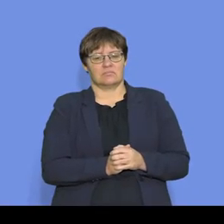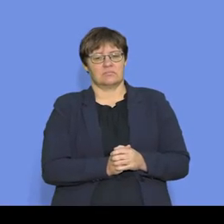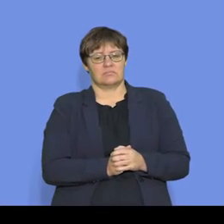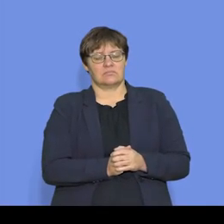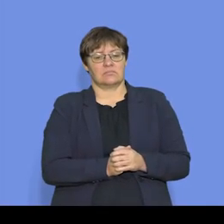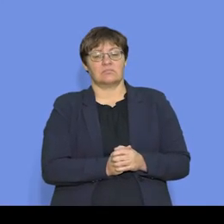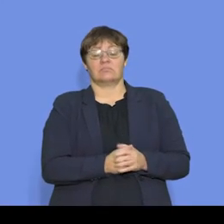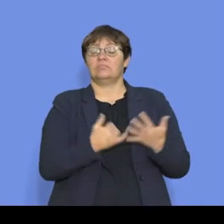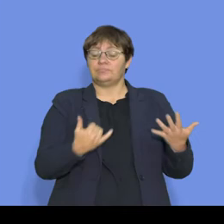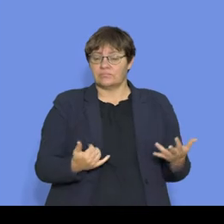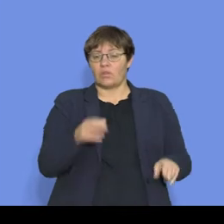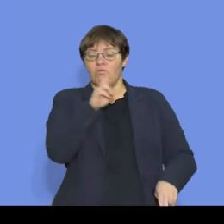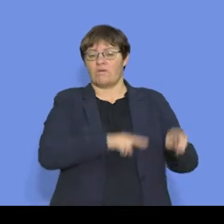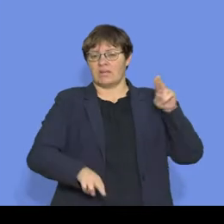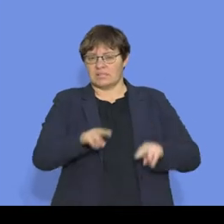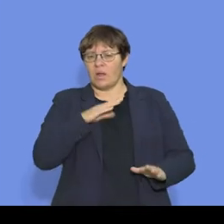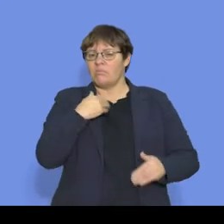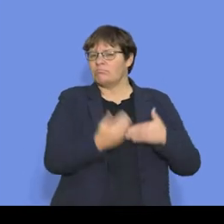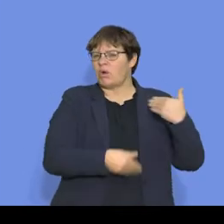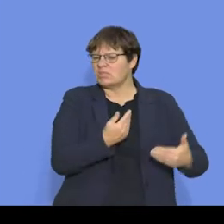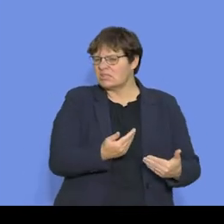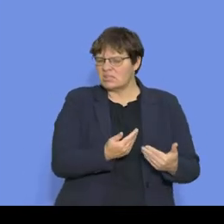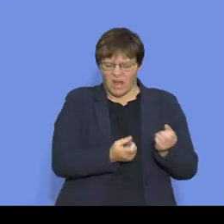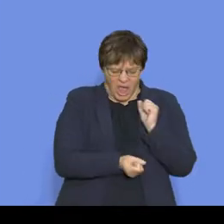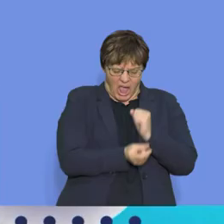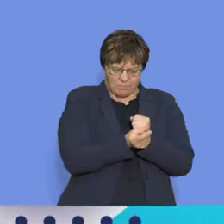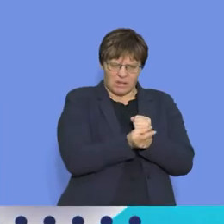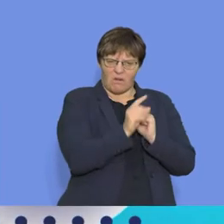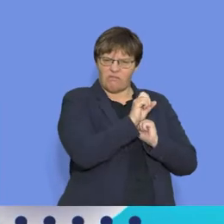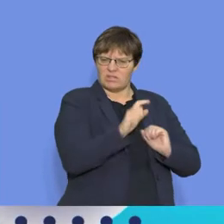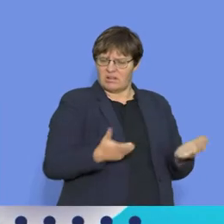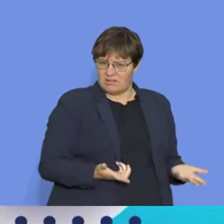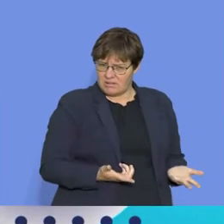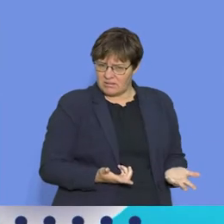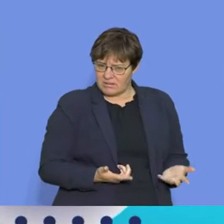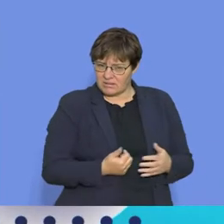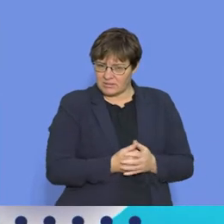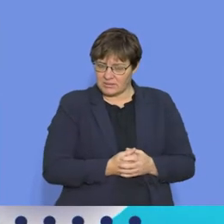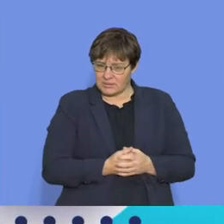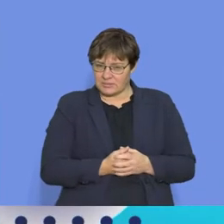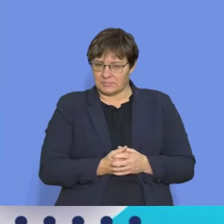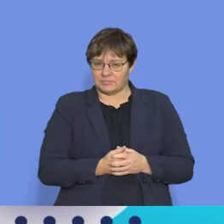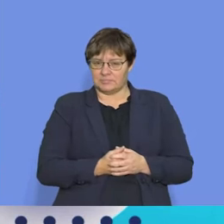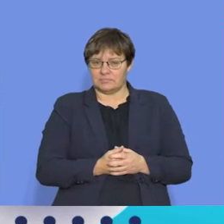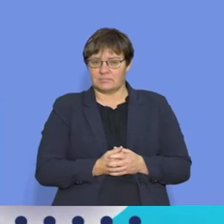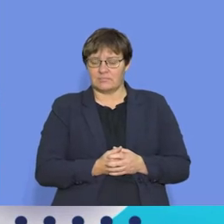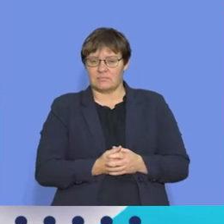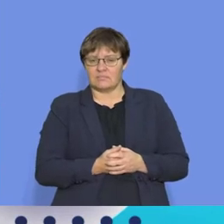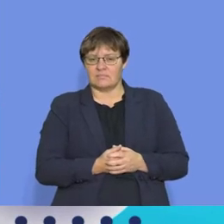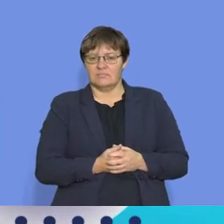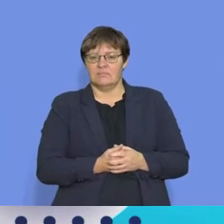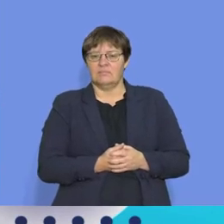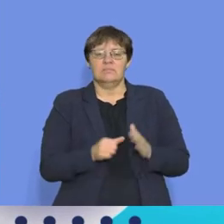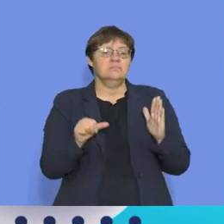Next thing, we have to revise the process of fossilization. In other words, how do fossils occur? It's